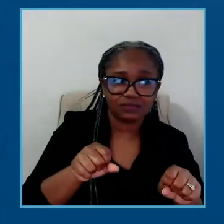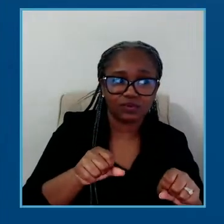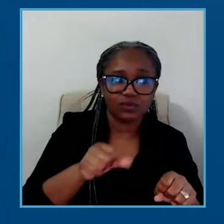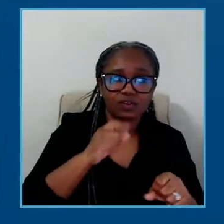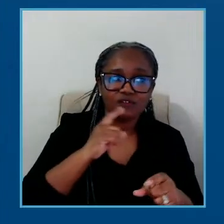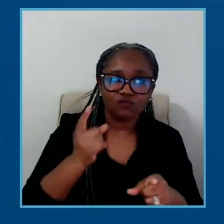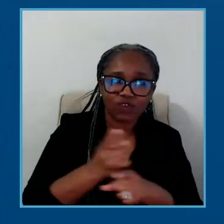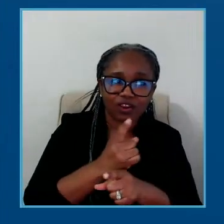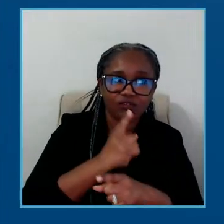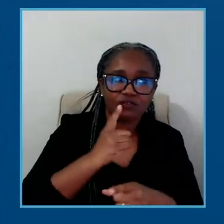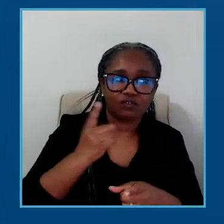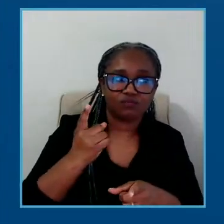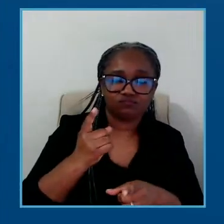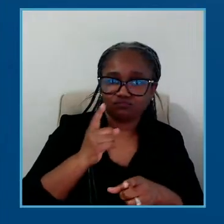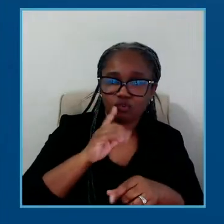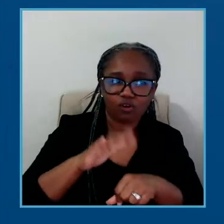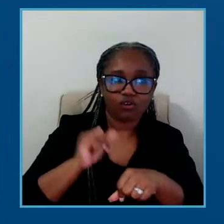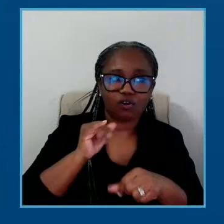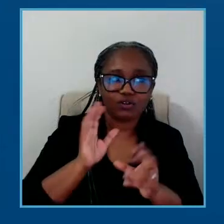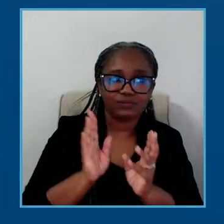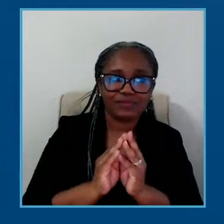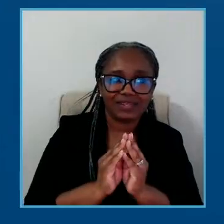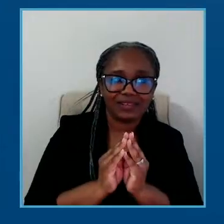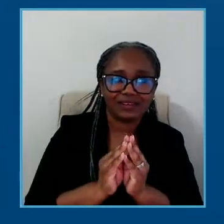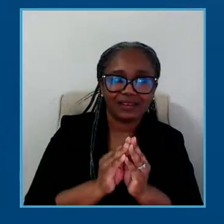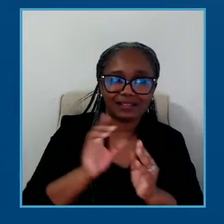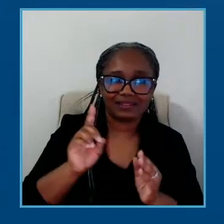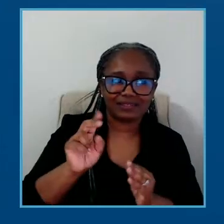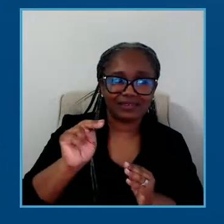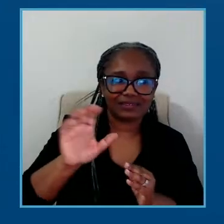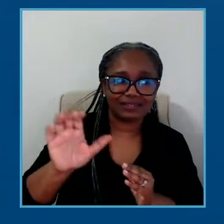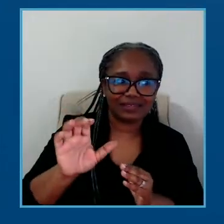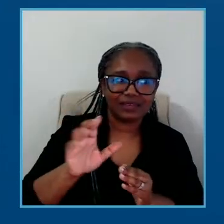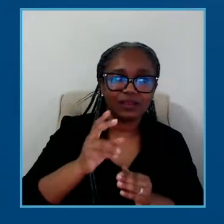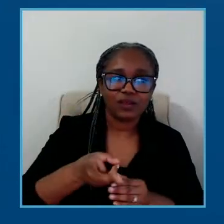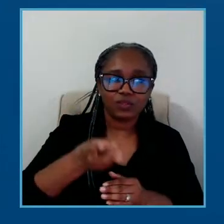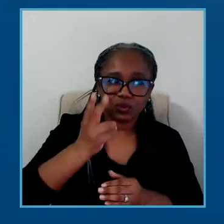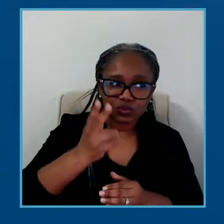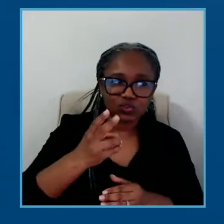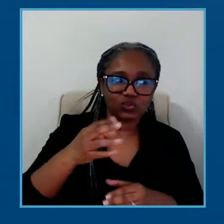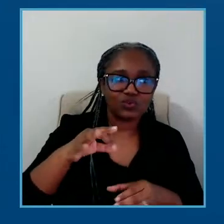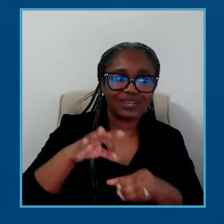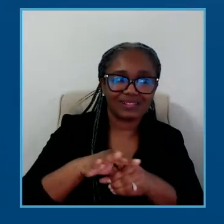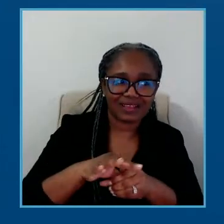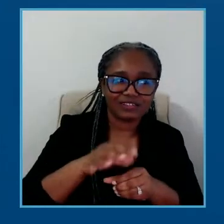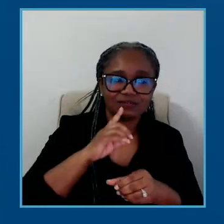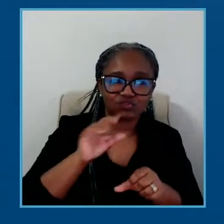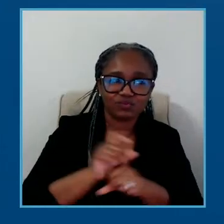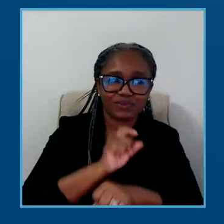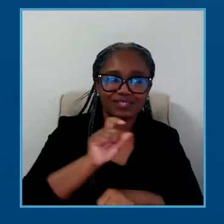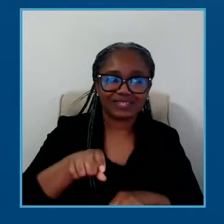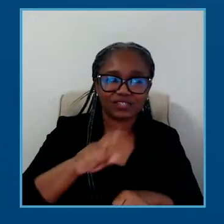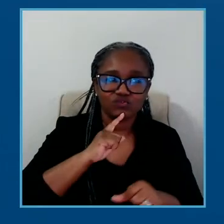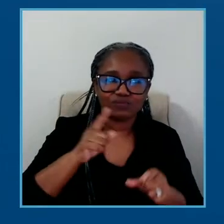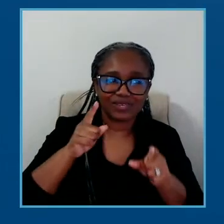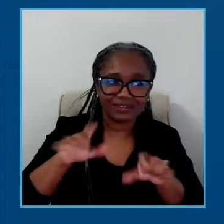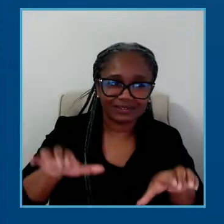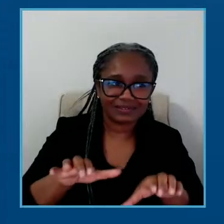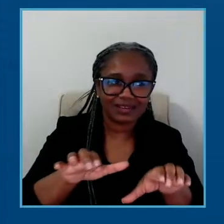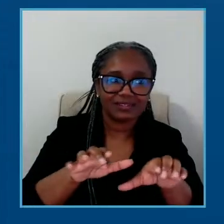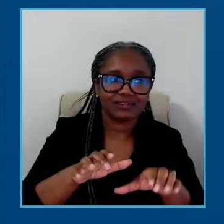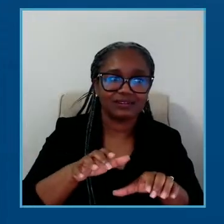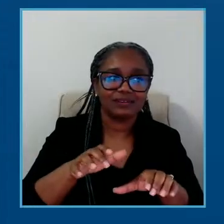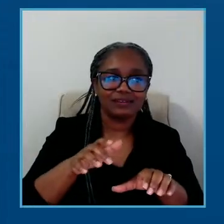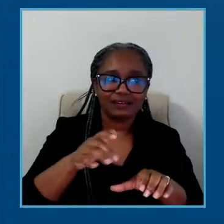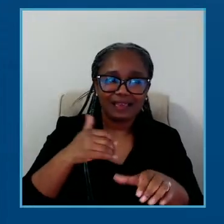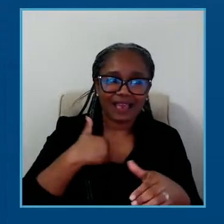counted separately. The challenging party, Kaylin Free, thanks the committee for its careful consideration of this important